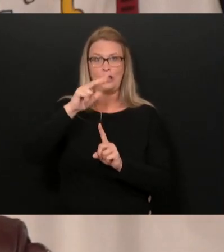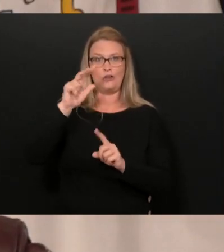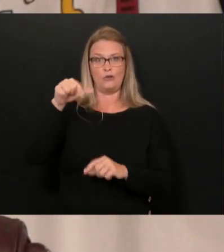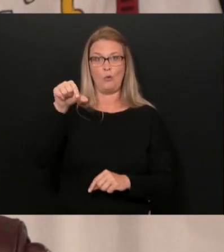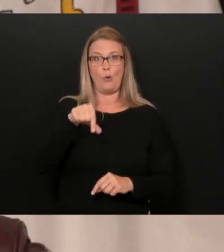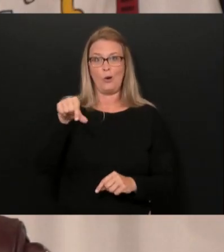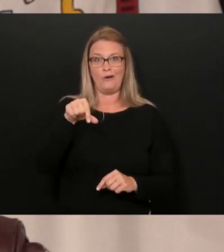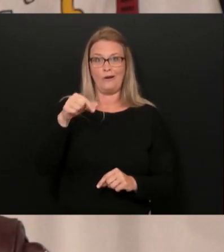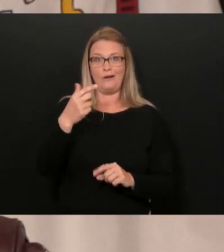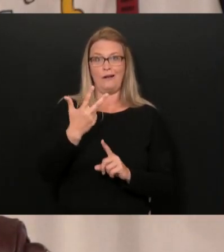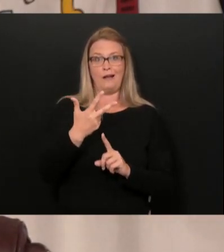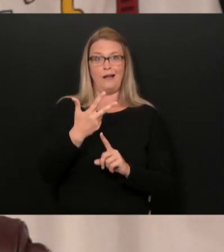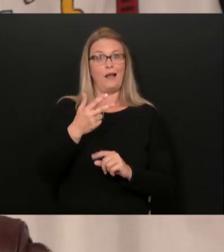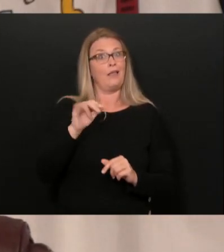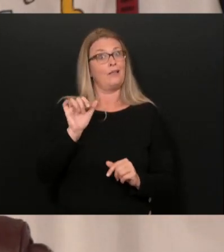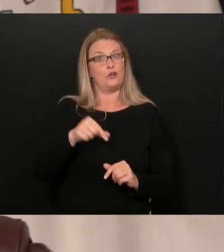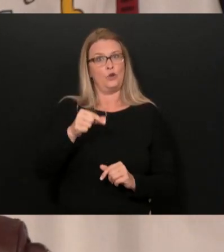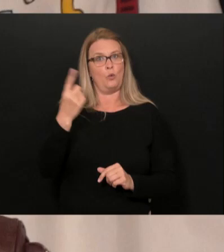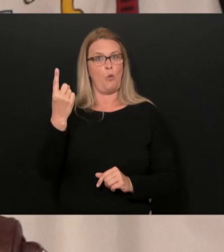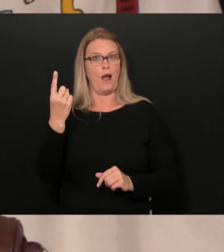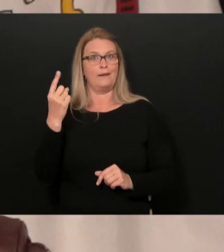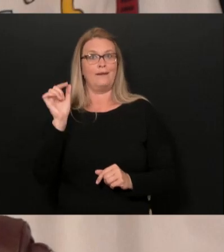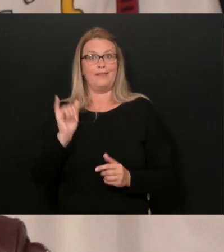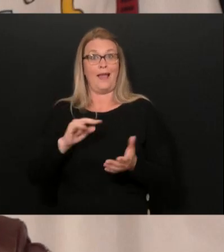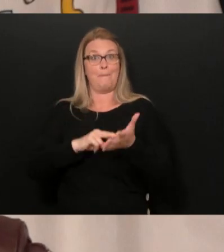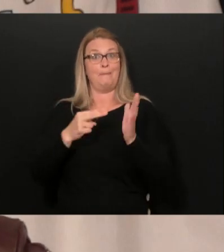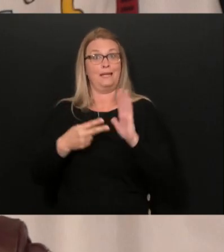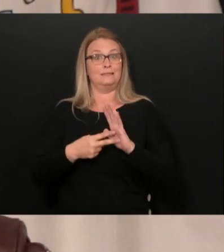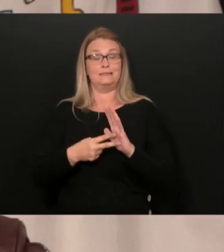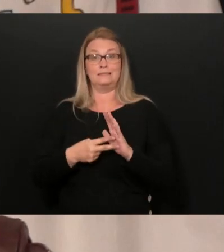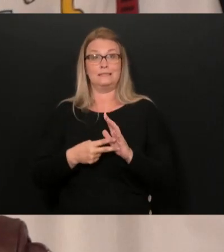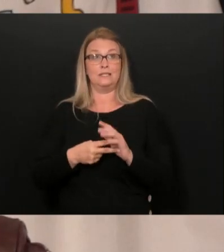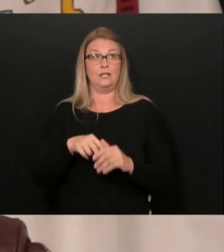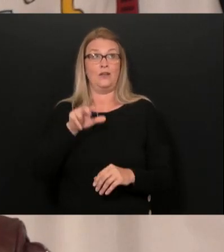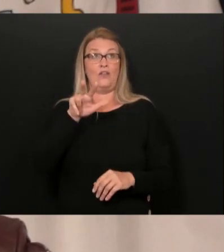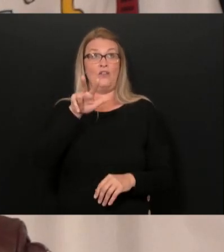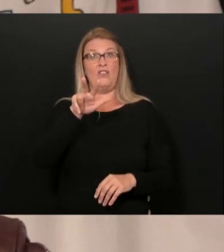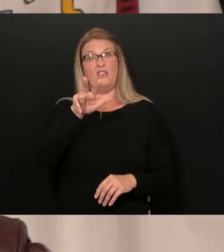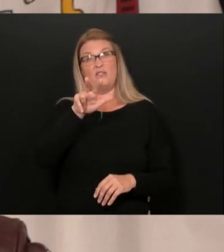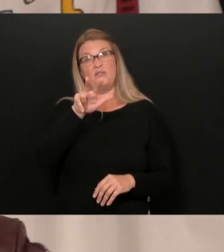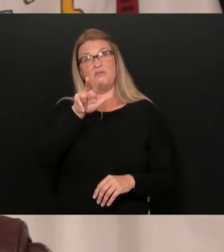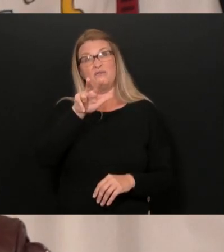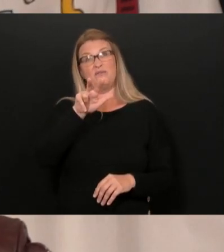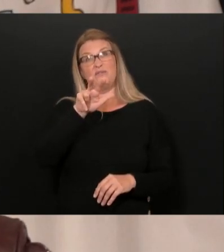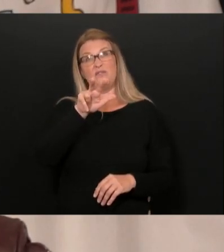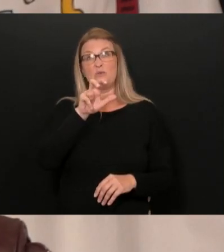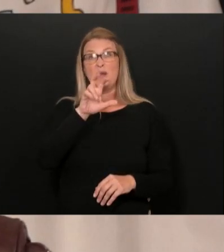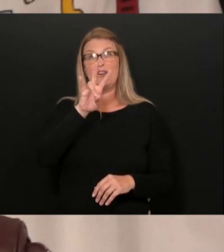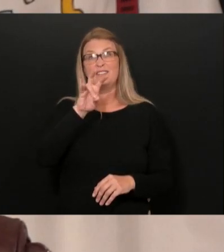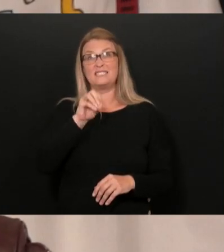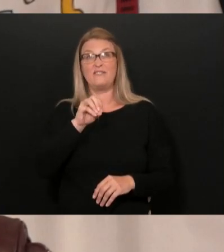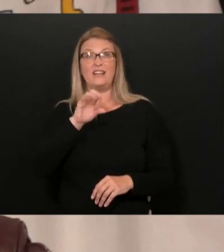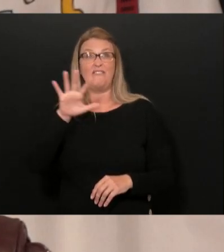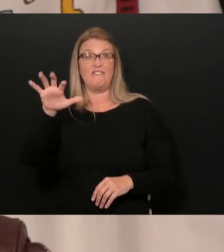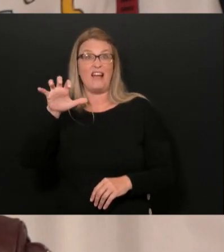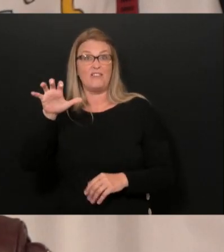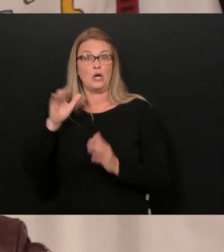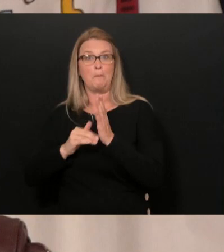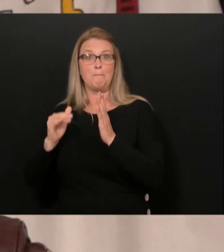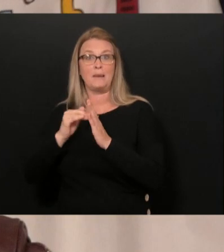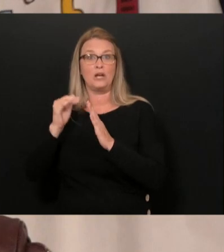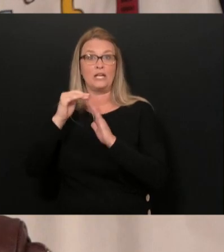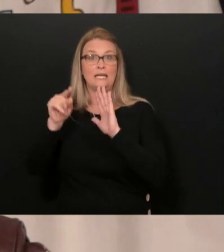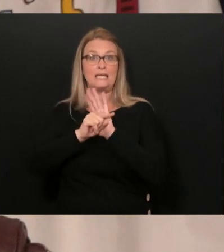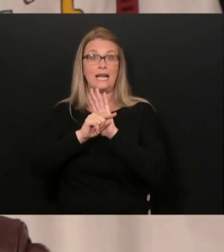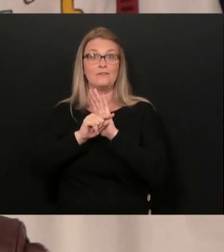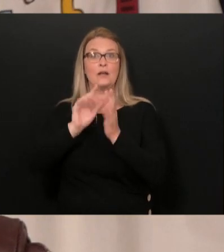in, that basically $370 or $500 million shortfall could turn